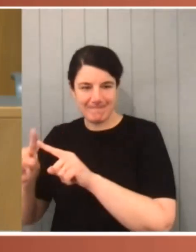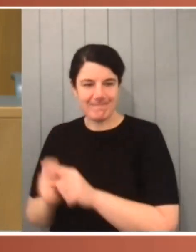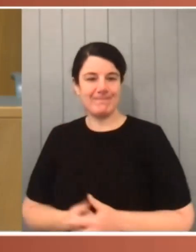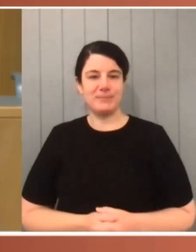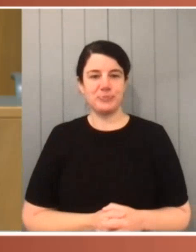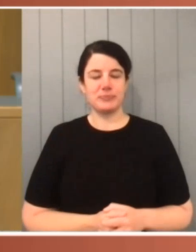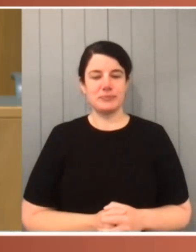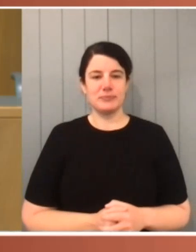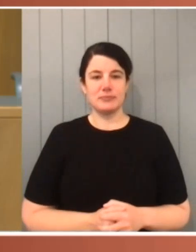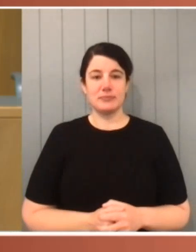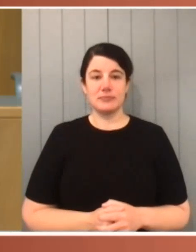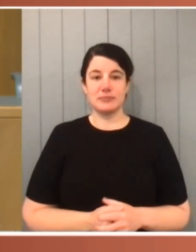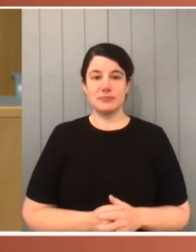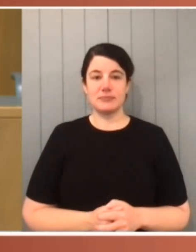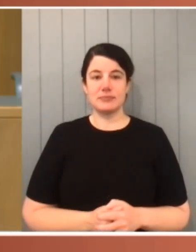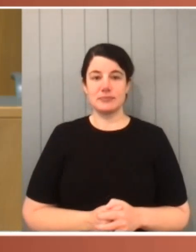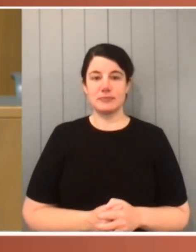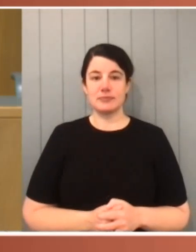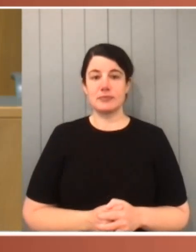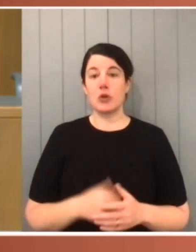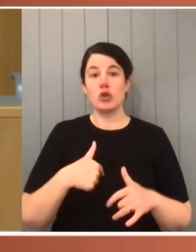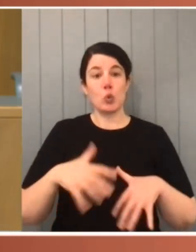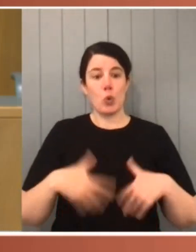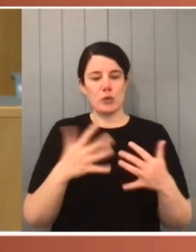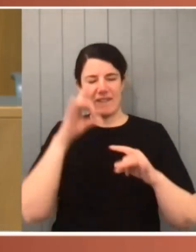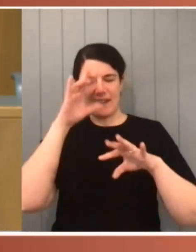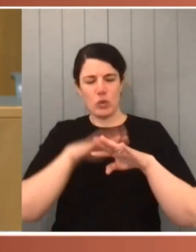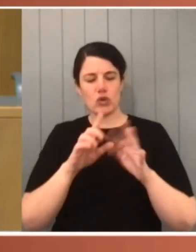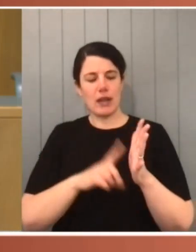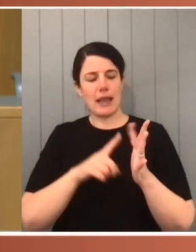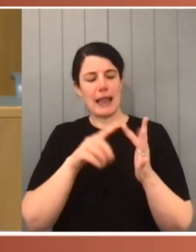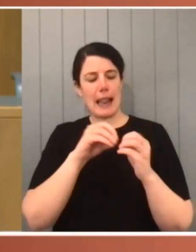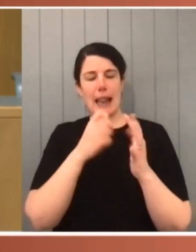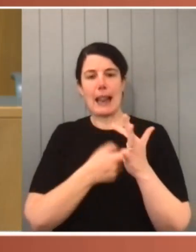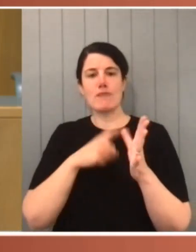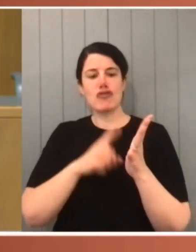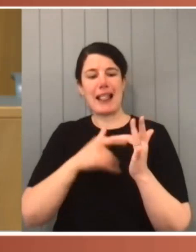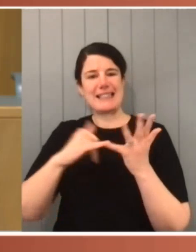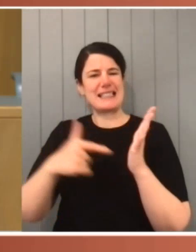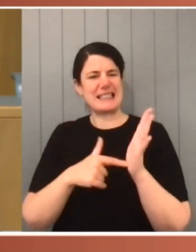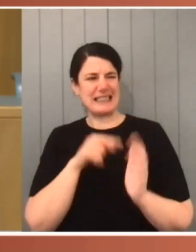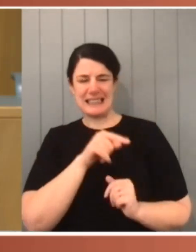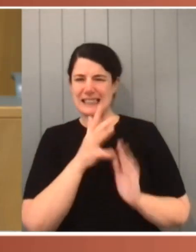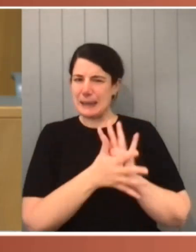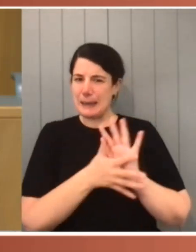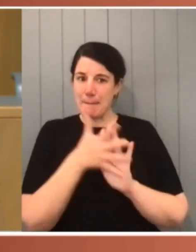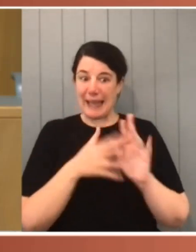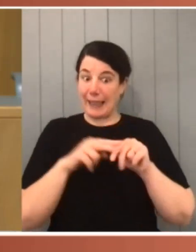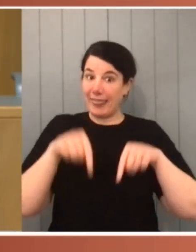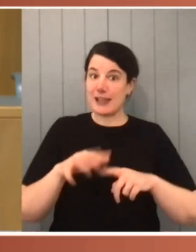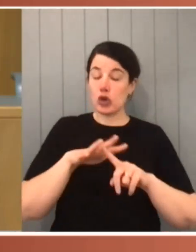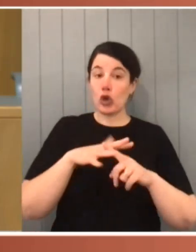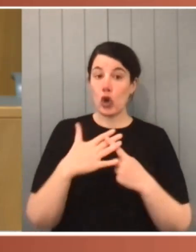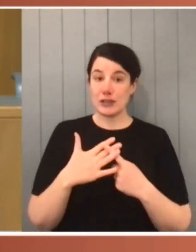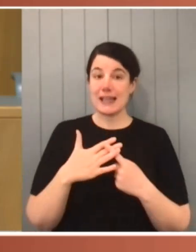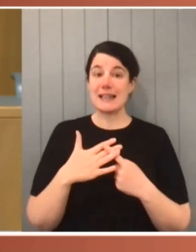any confusion, the term liberalism and the concept of liberalism in political liberalism, in the kind of political theory that I'm